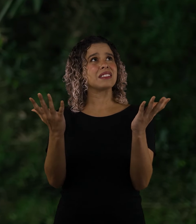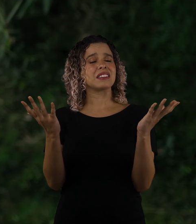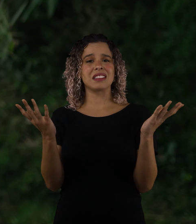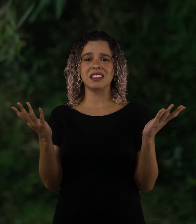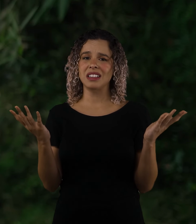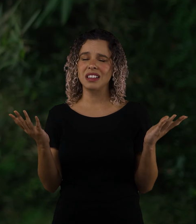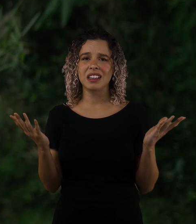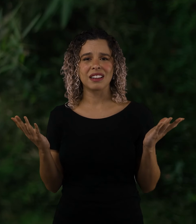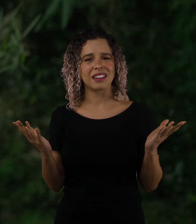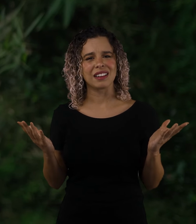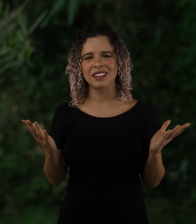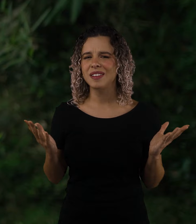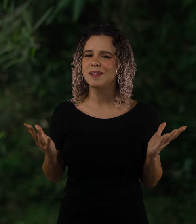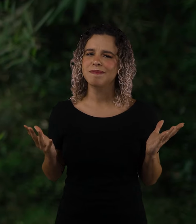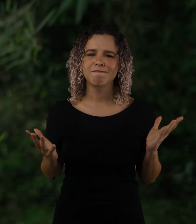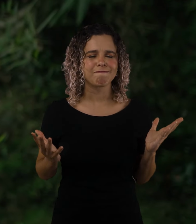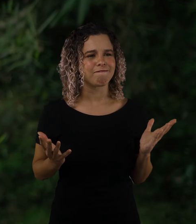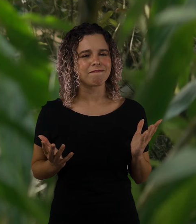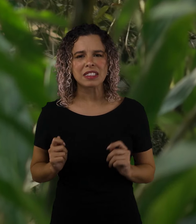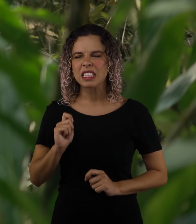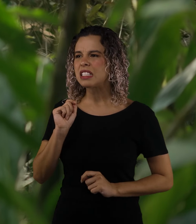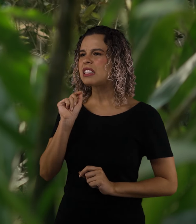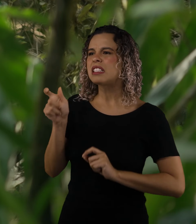this? Deito de costas sobre o tronco. Survival of the